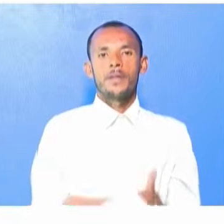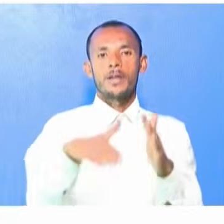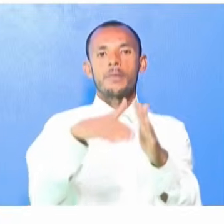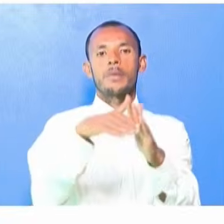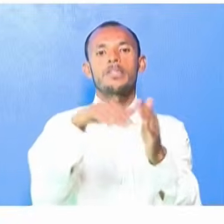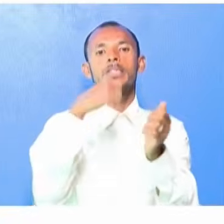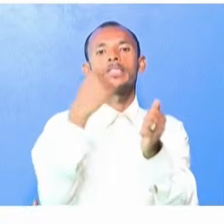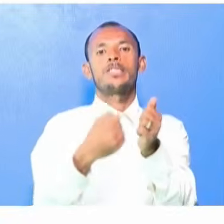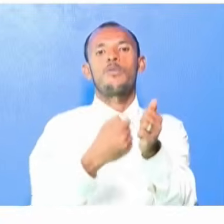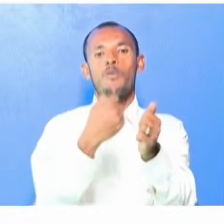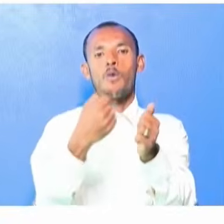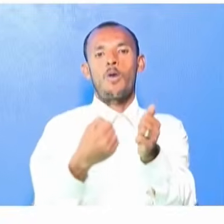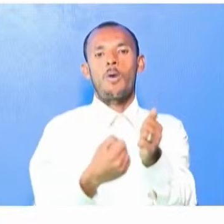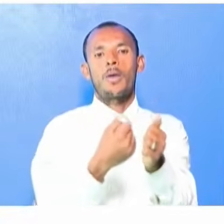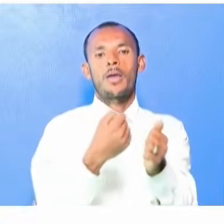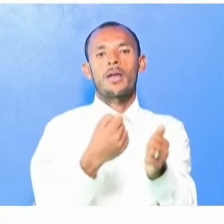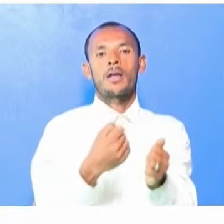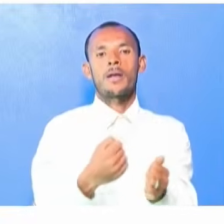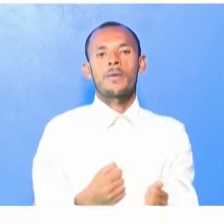the following.